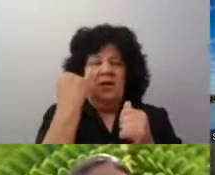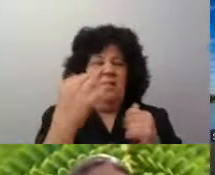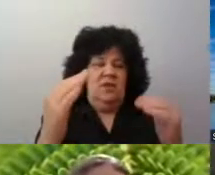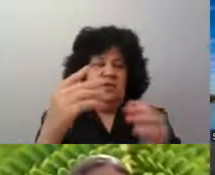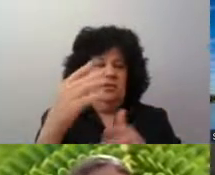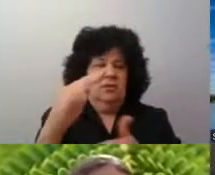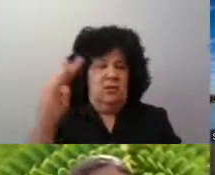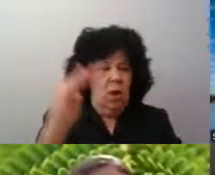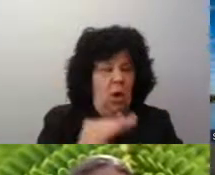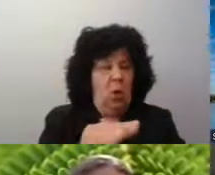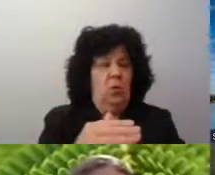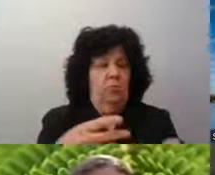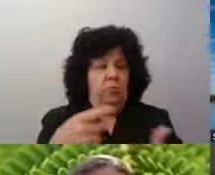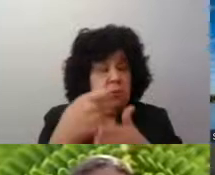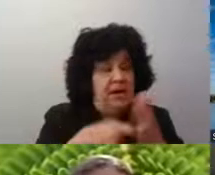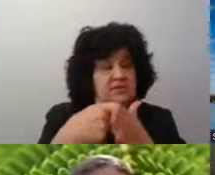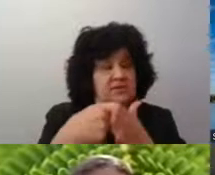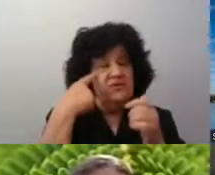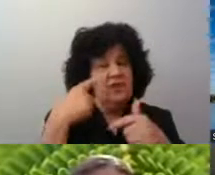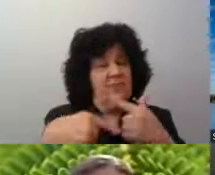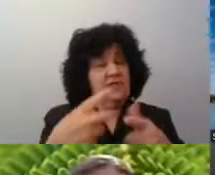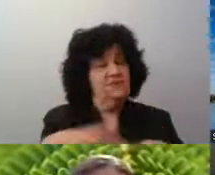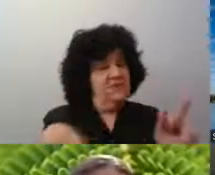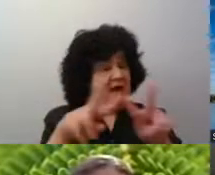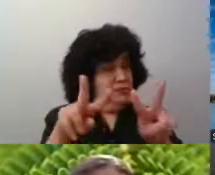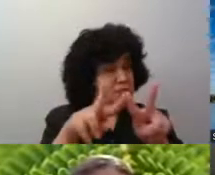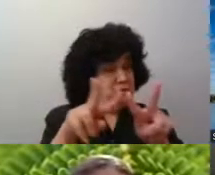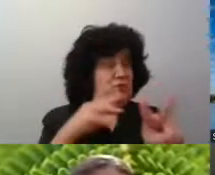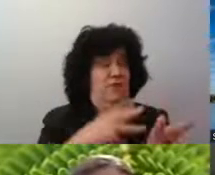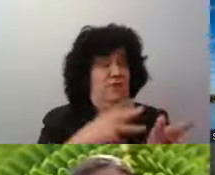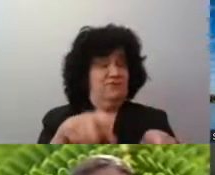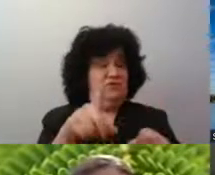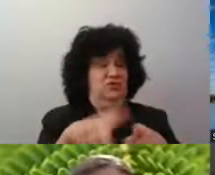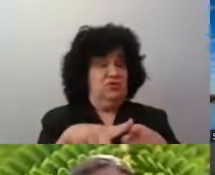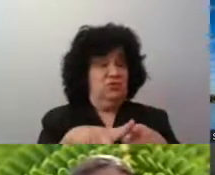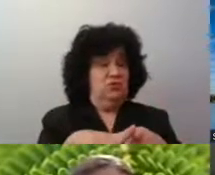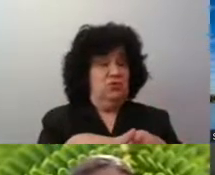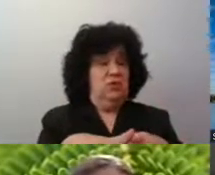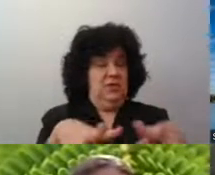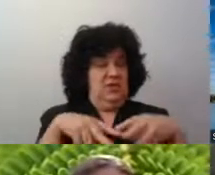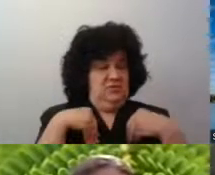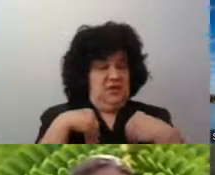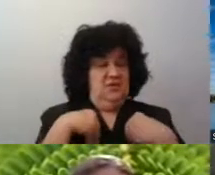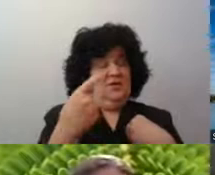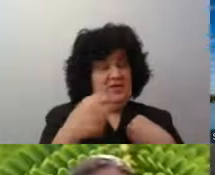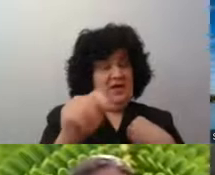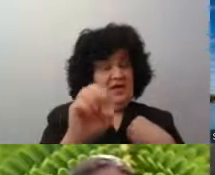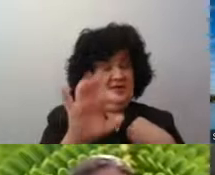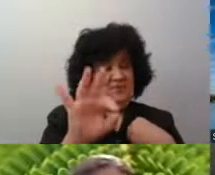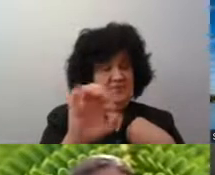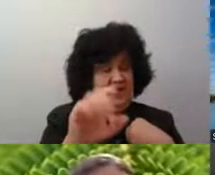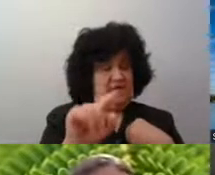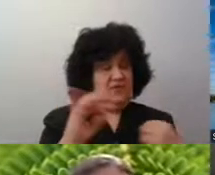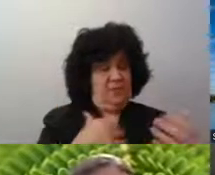about value, or as the economists would say, we need to internalize the externalities or the effects of our purchasing